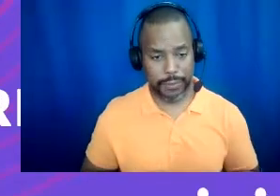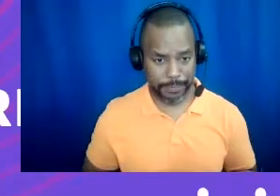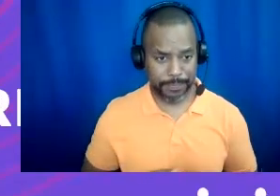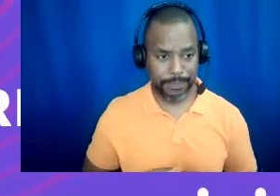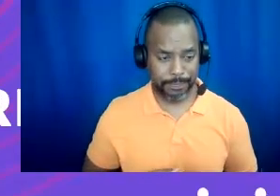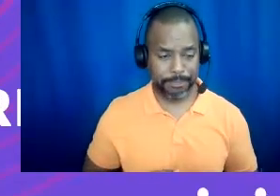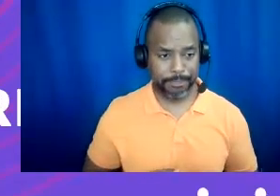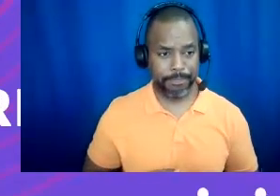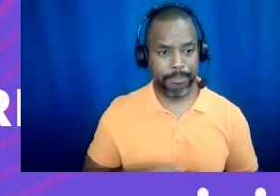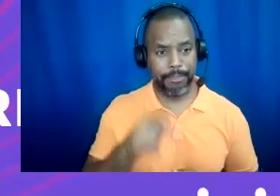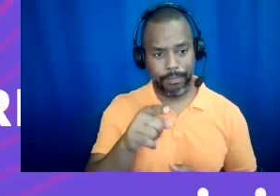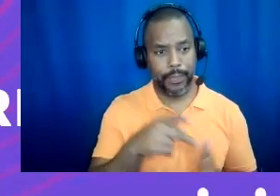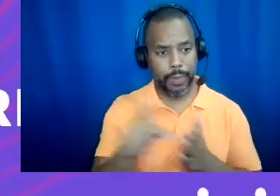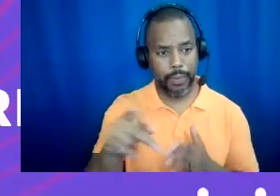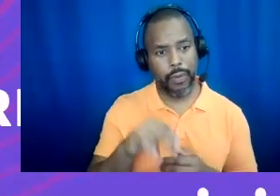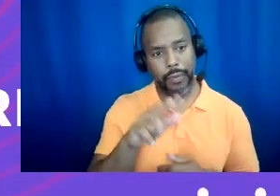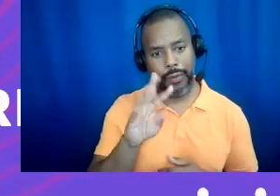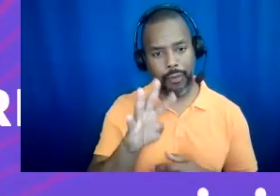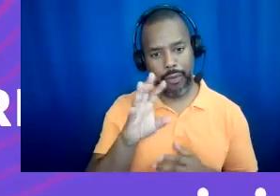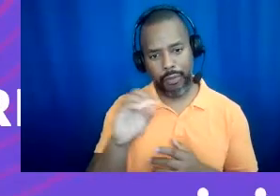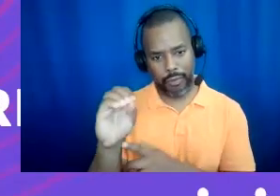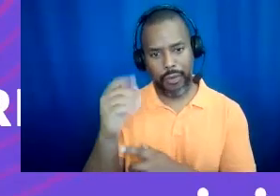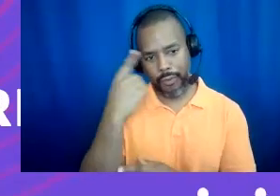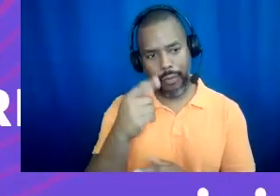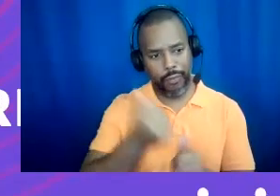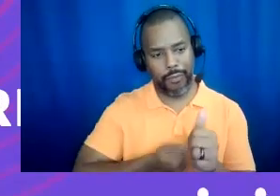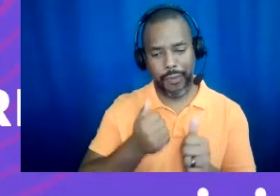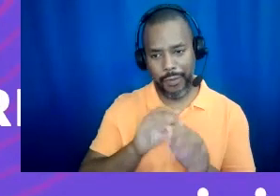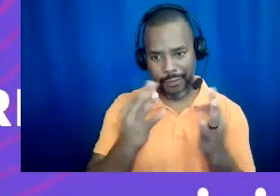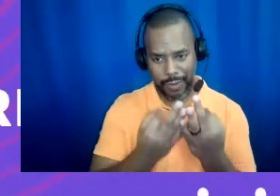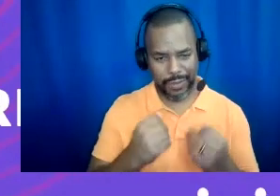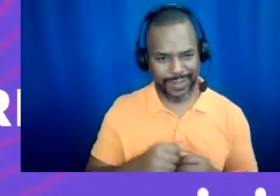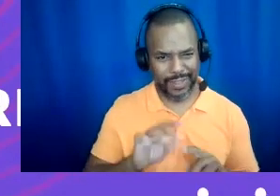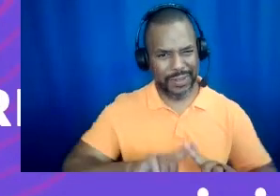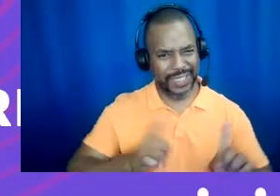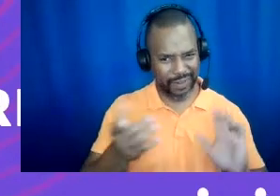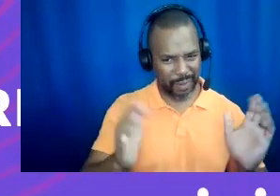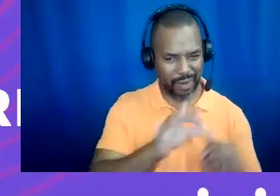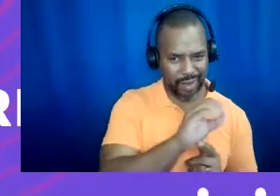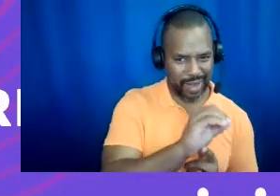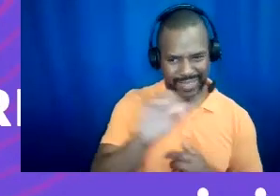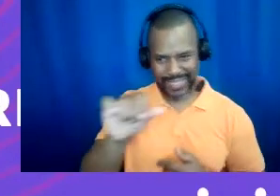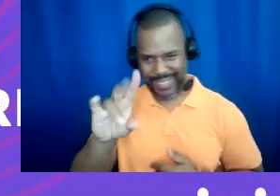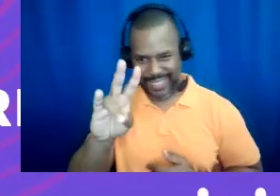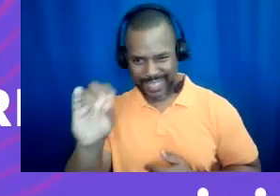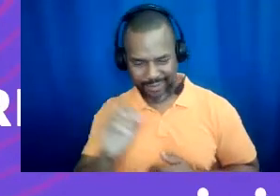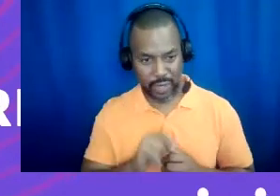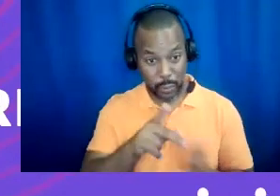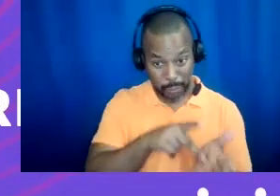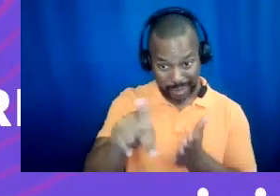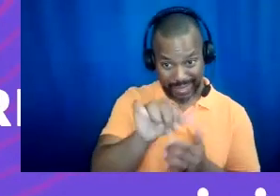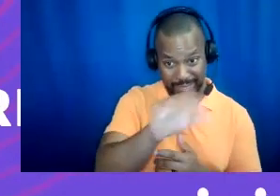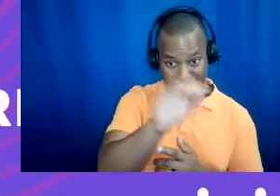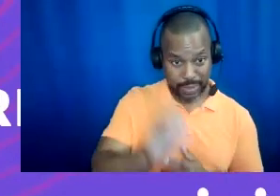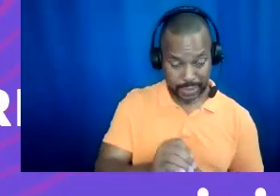services. This is the coinsurance. Your doctor visits are a little different than the 90/70. Your doctor visits are actually, you will pay 10% of the